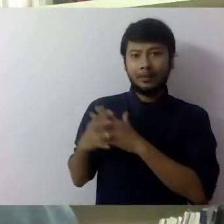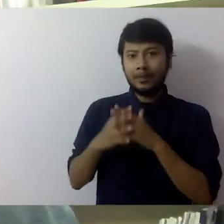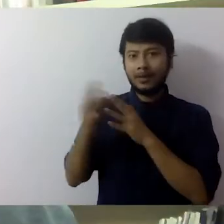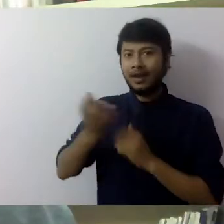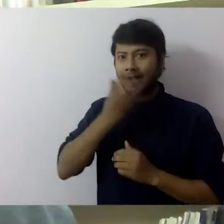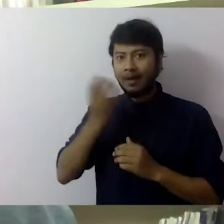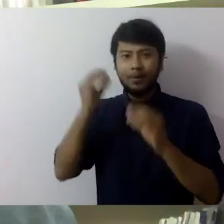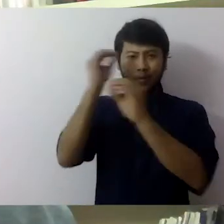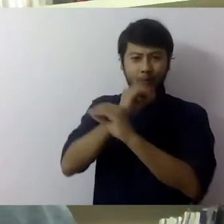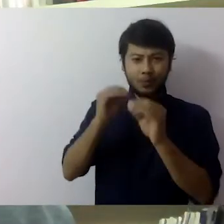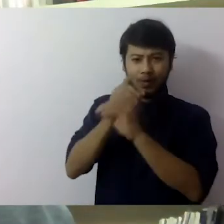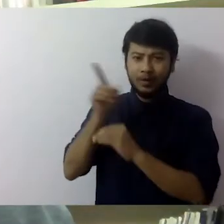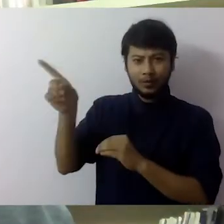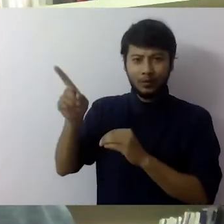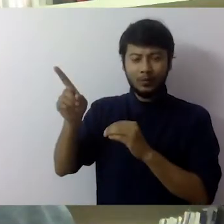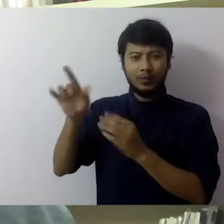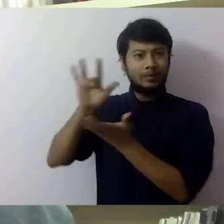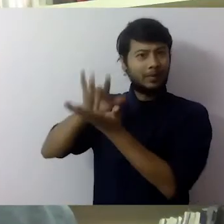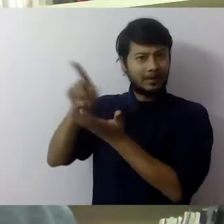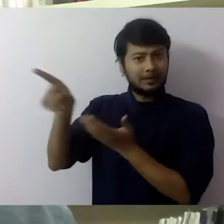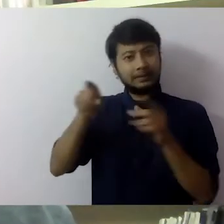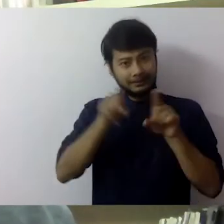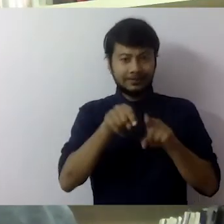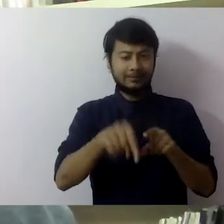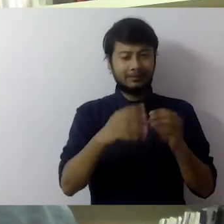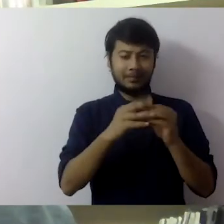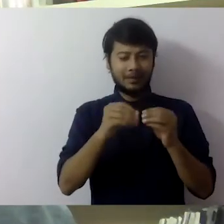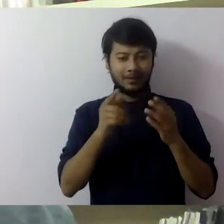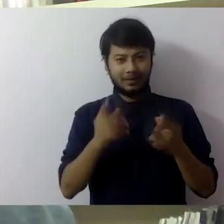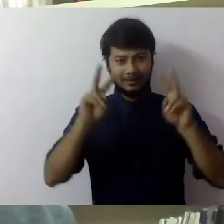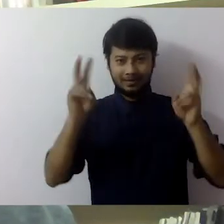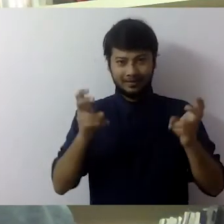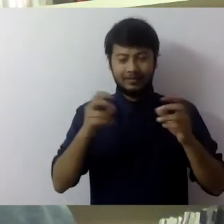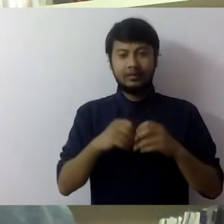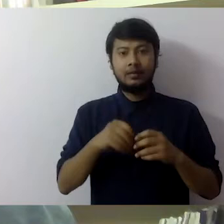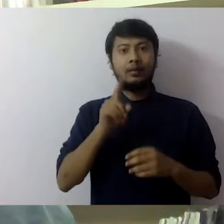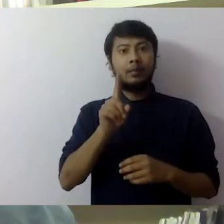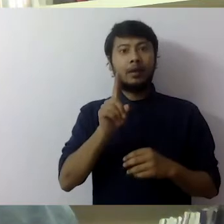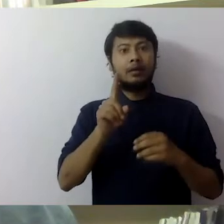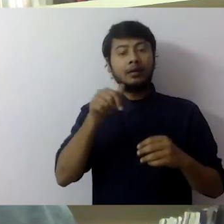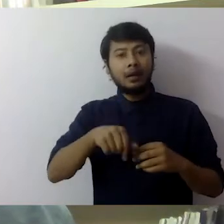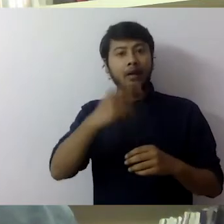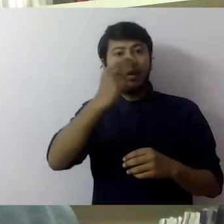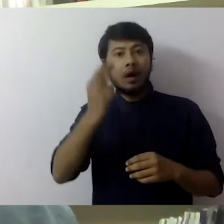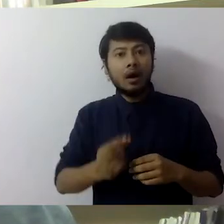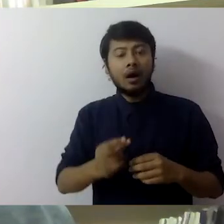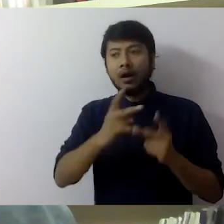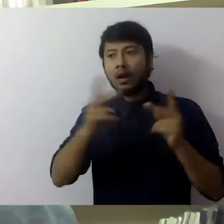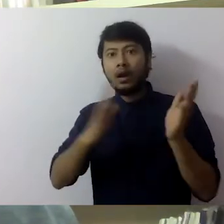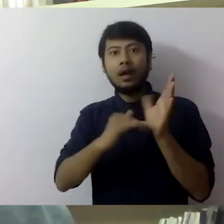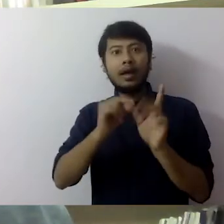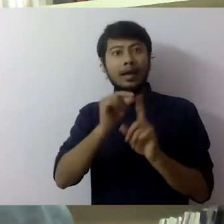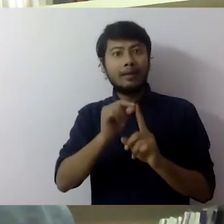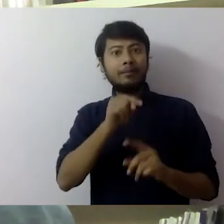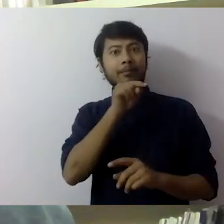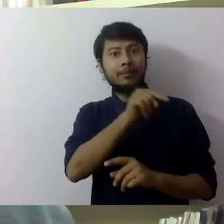thriving, multicultural ethos. What it really needs is a world-class center for art, and I am thrilled that MAP is